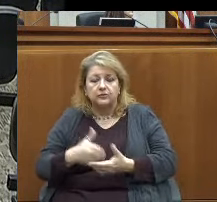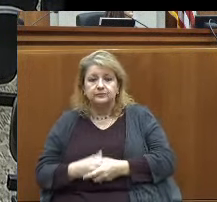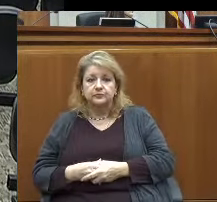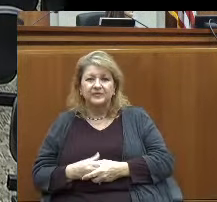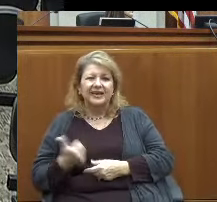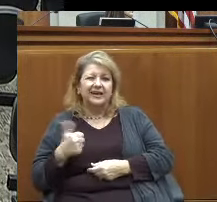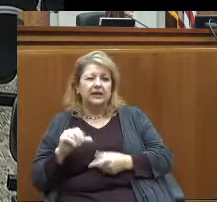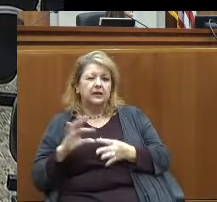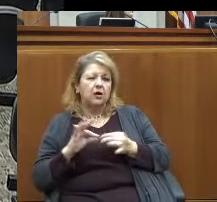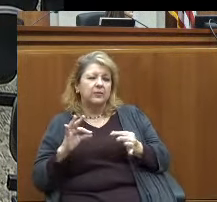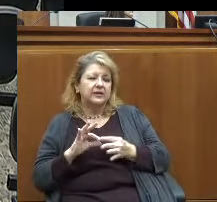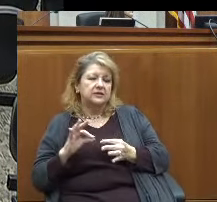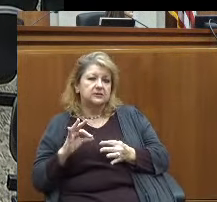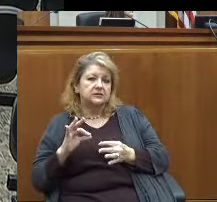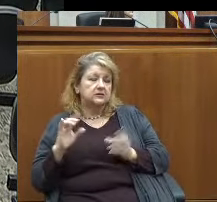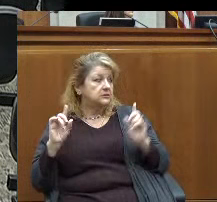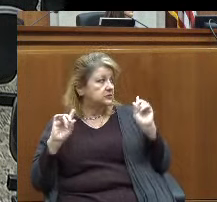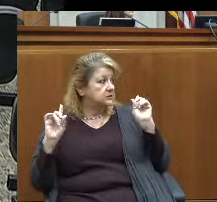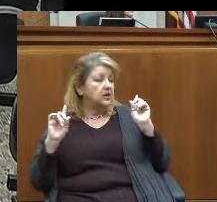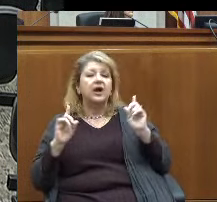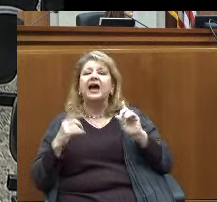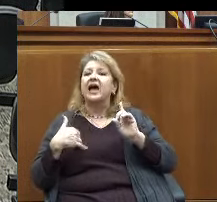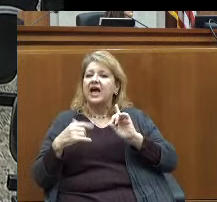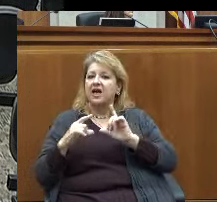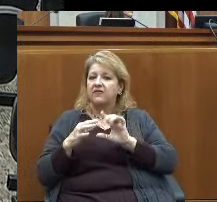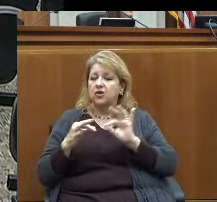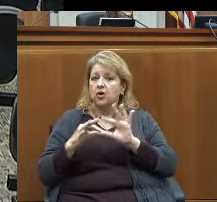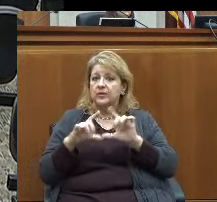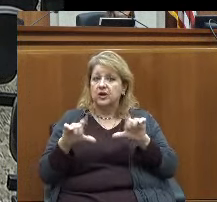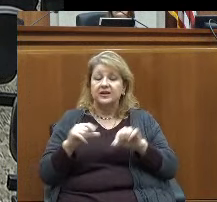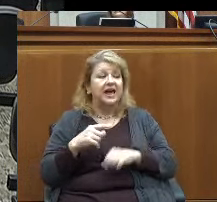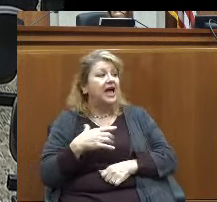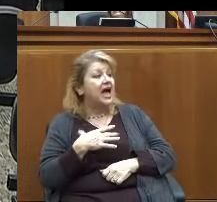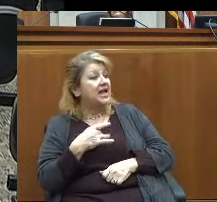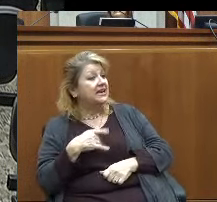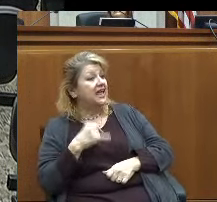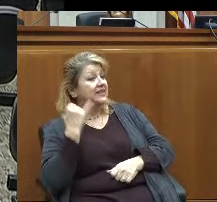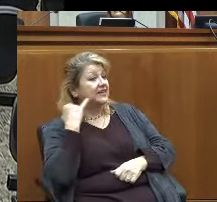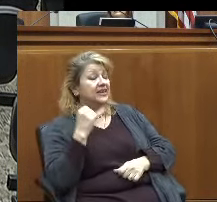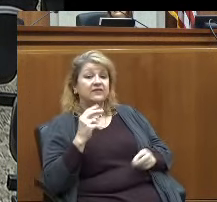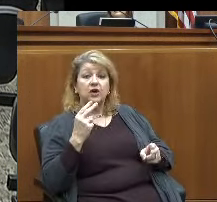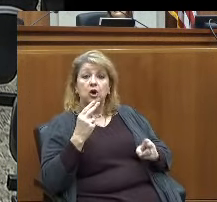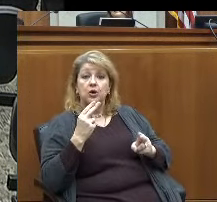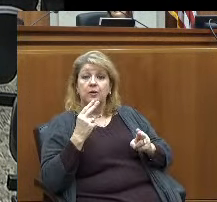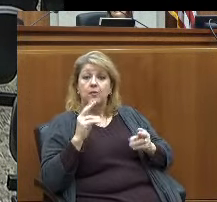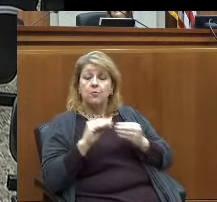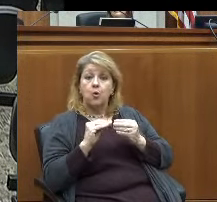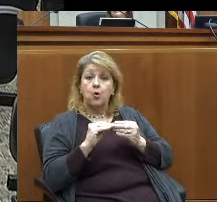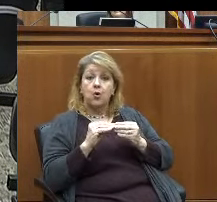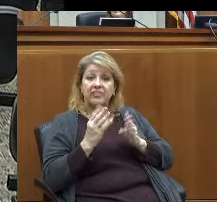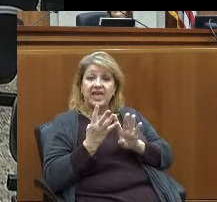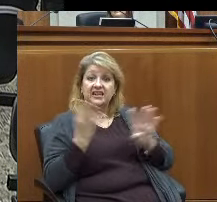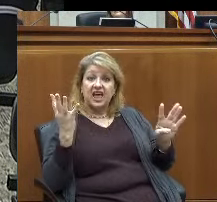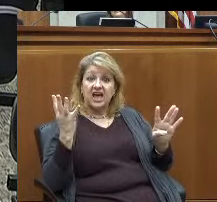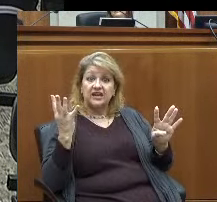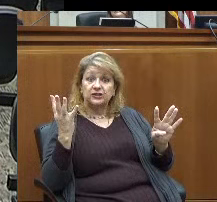We do have some comment cards. I like the idea of shortening the line in the queue as